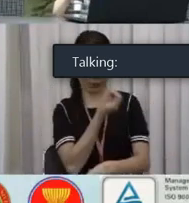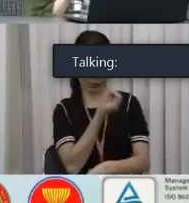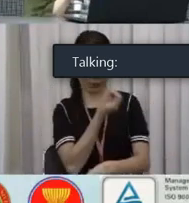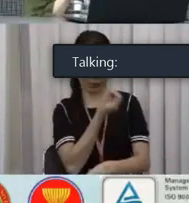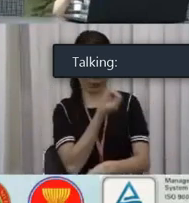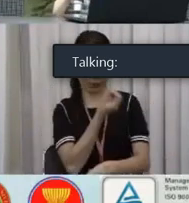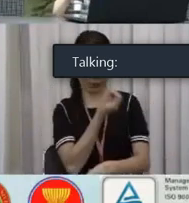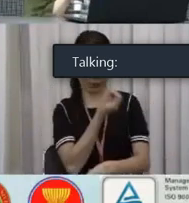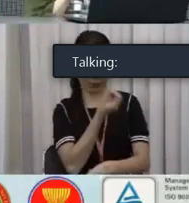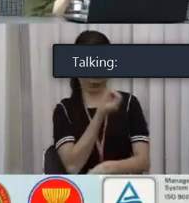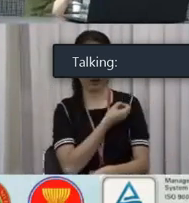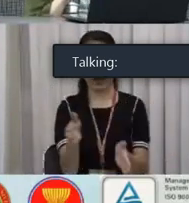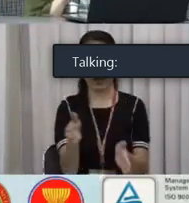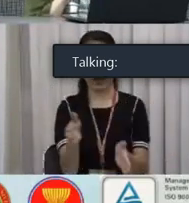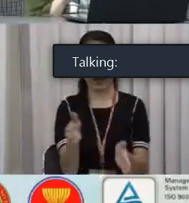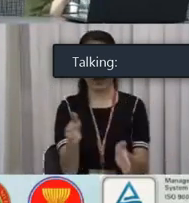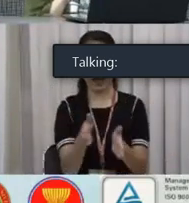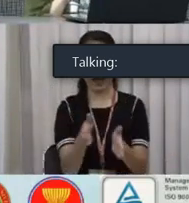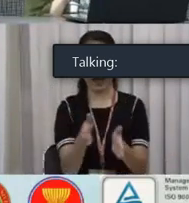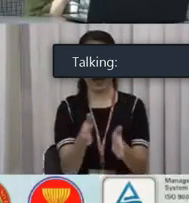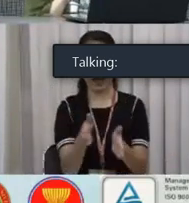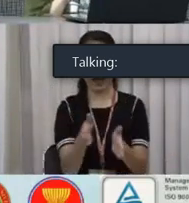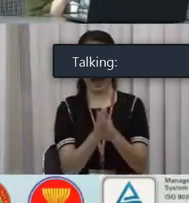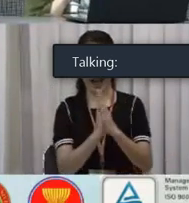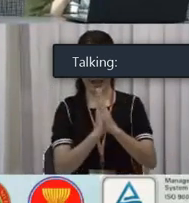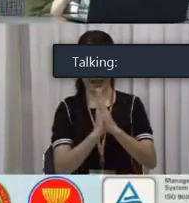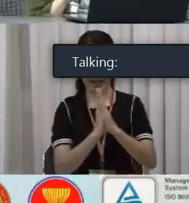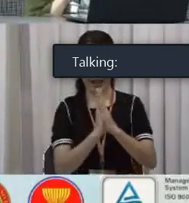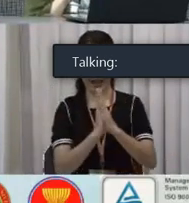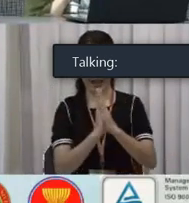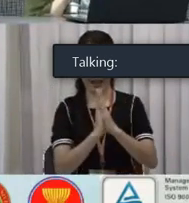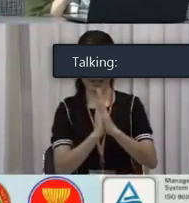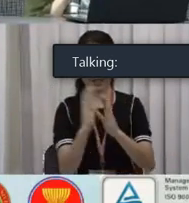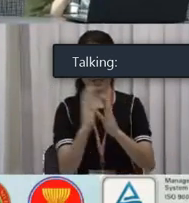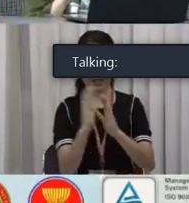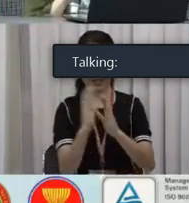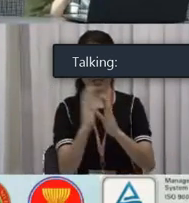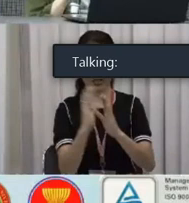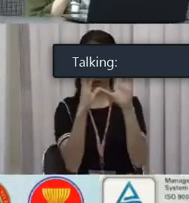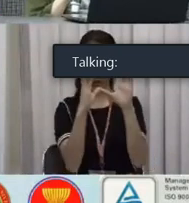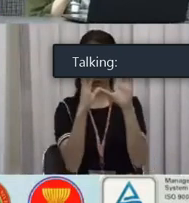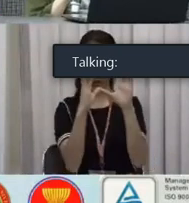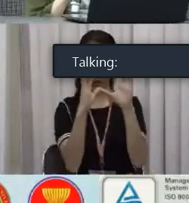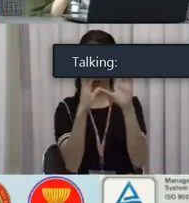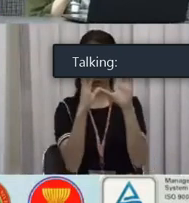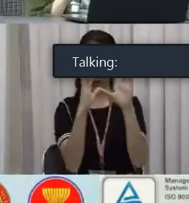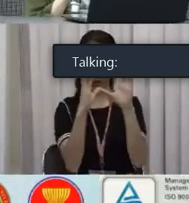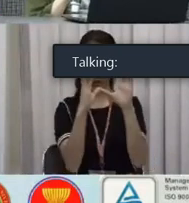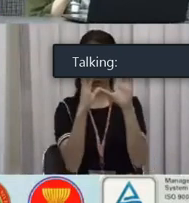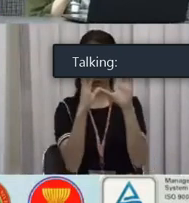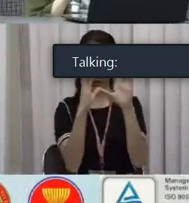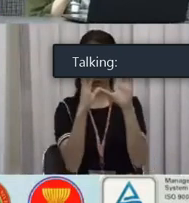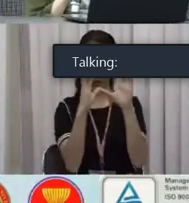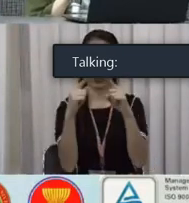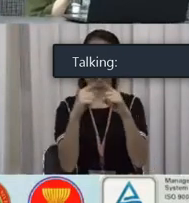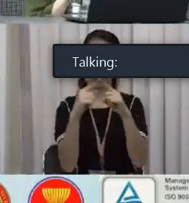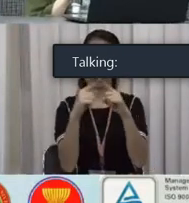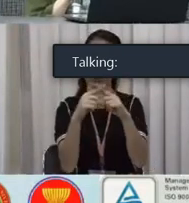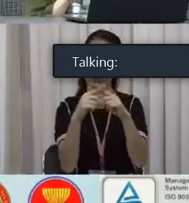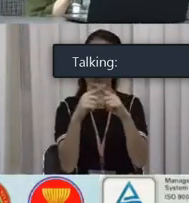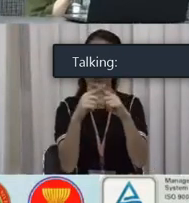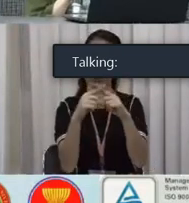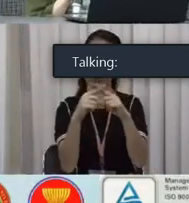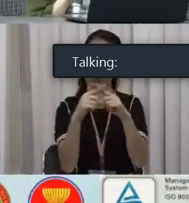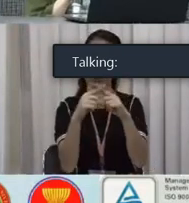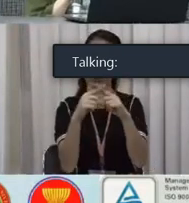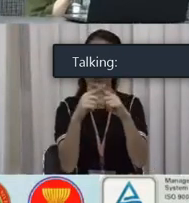we make sure that on that day, naana mo'y ma-applyan nga company or naana mo'y maadtoan. Number two, we